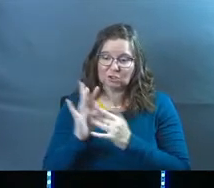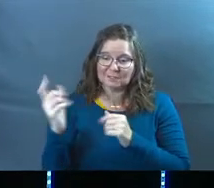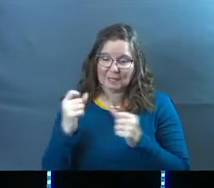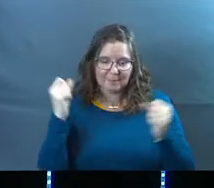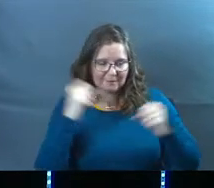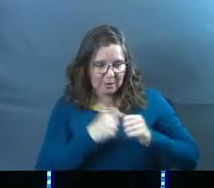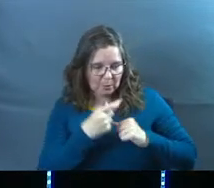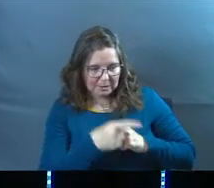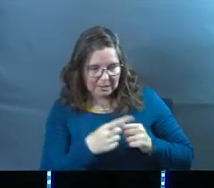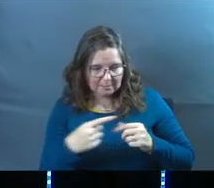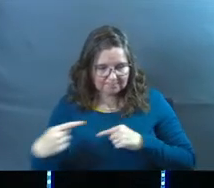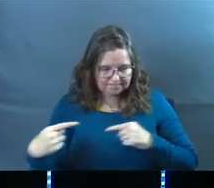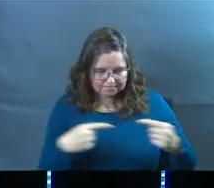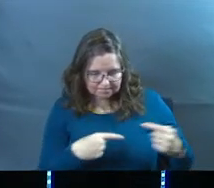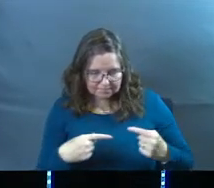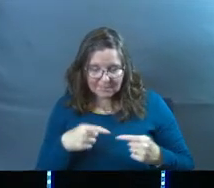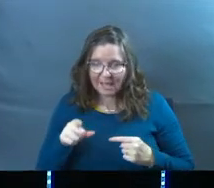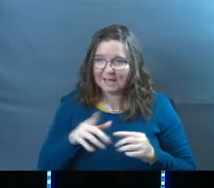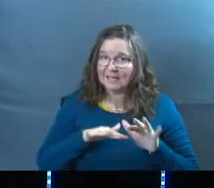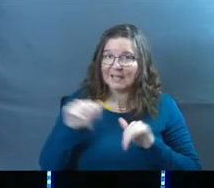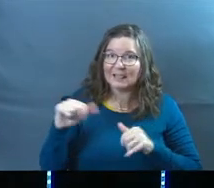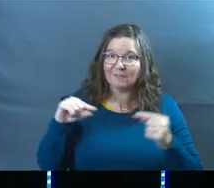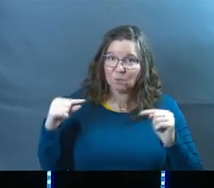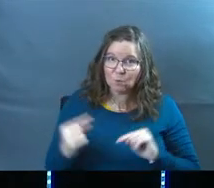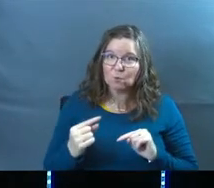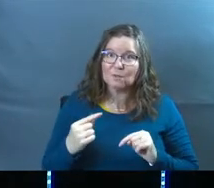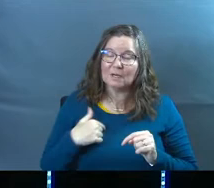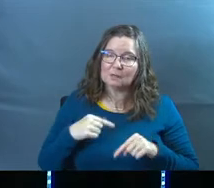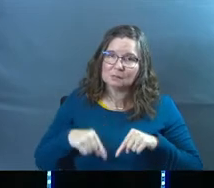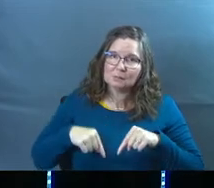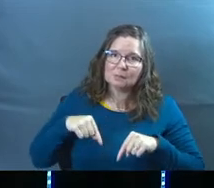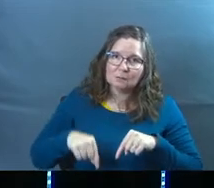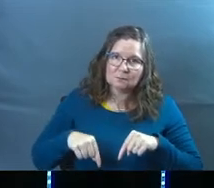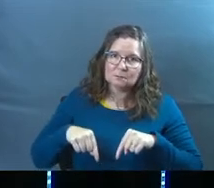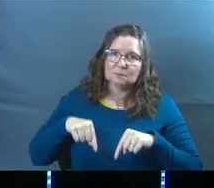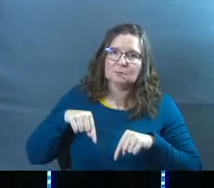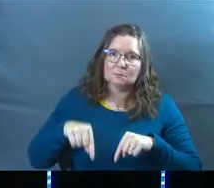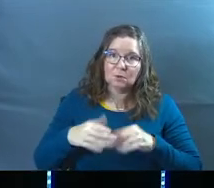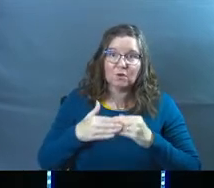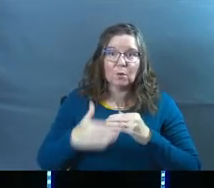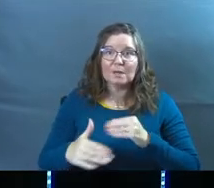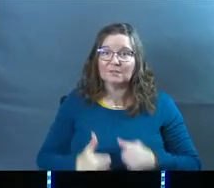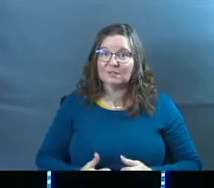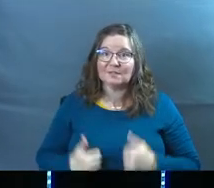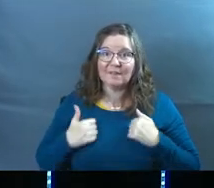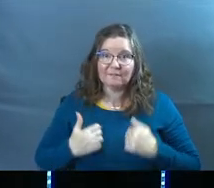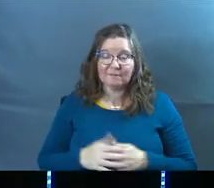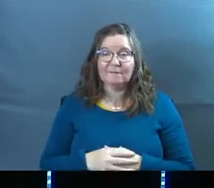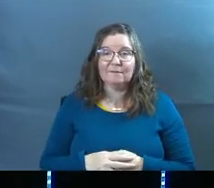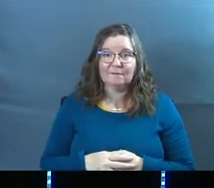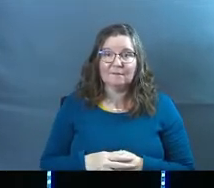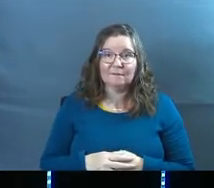came and had a fight with him, and he left wounded, and he left limping for the rest of his life.